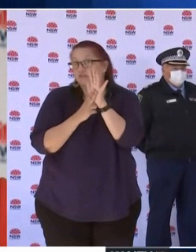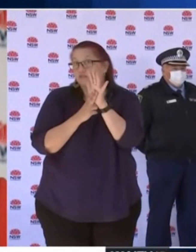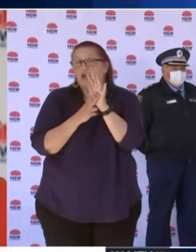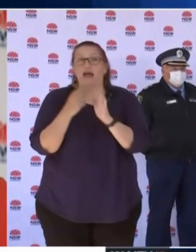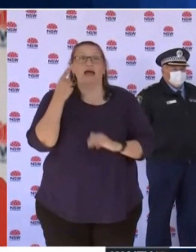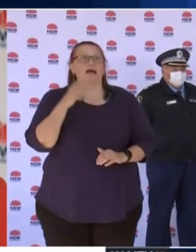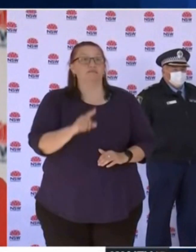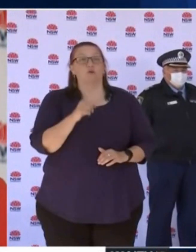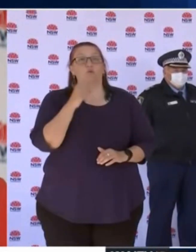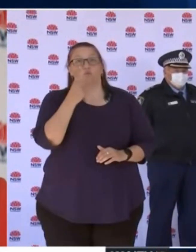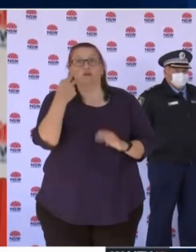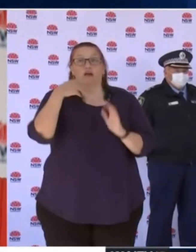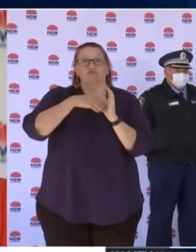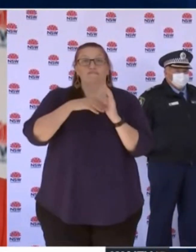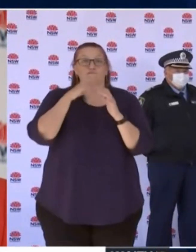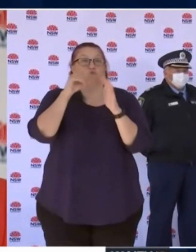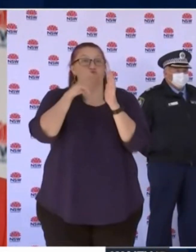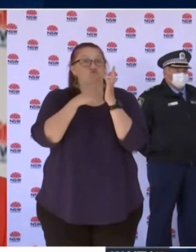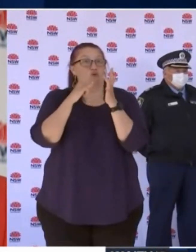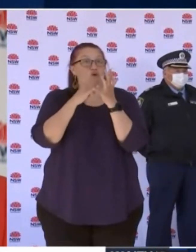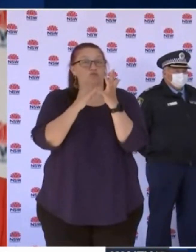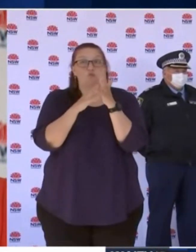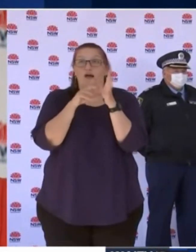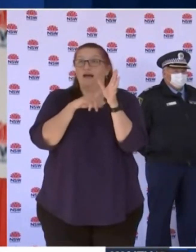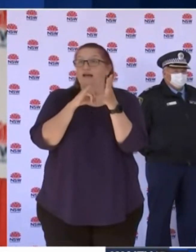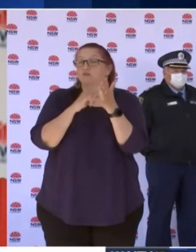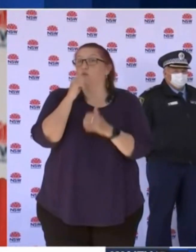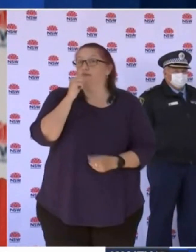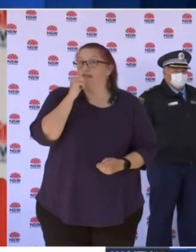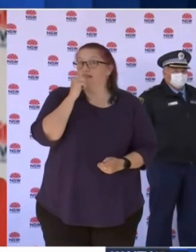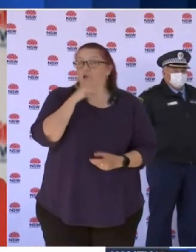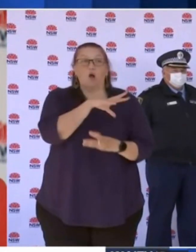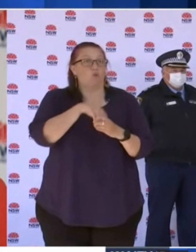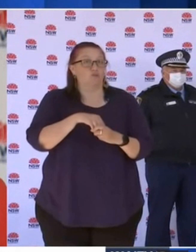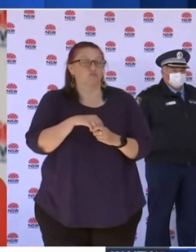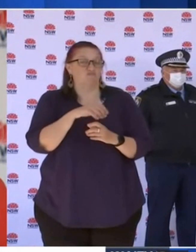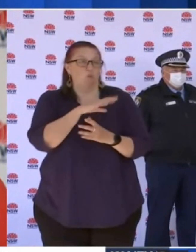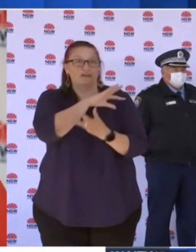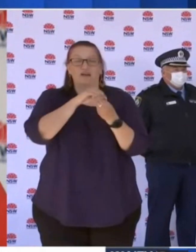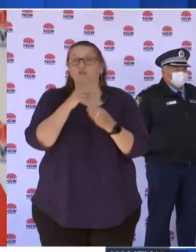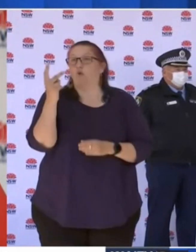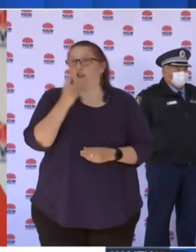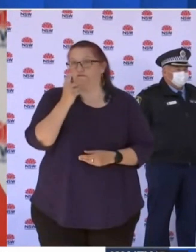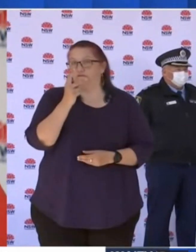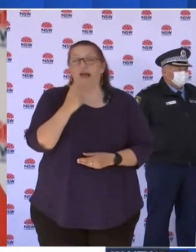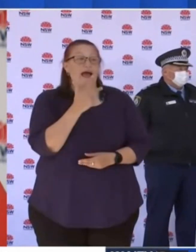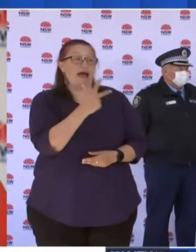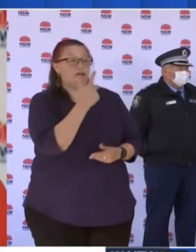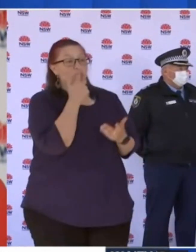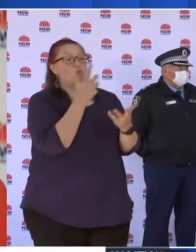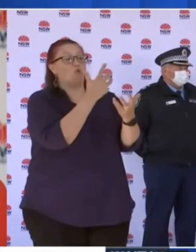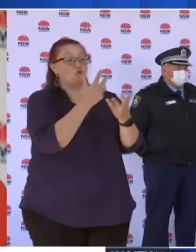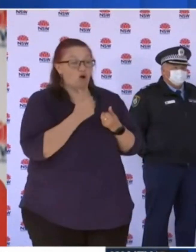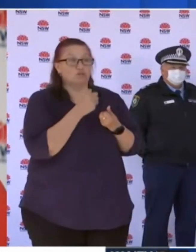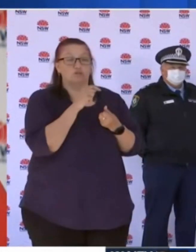of cases linked to the Crossways Hotel to 12, including 8 people who acquired their infection at the hotel and